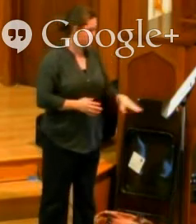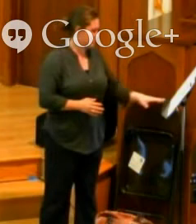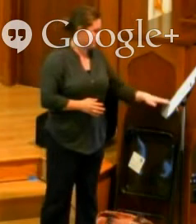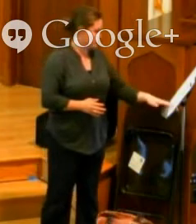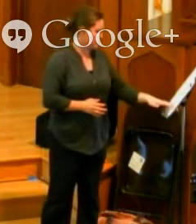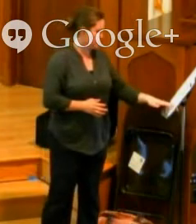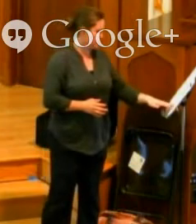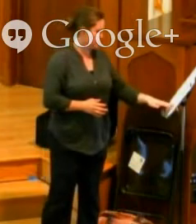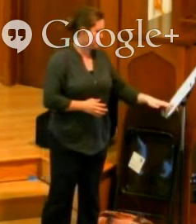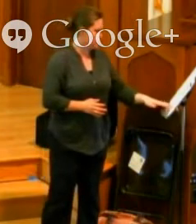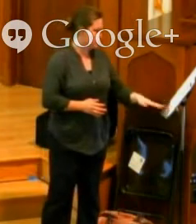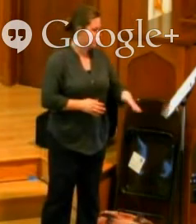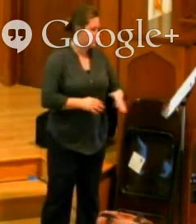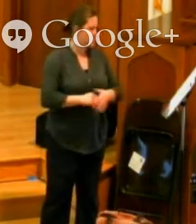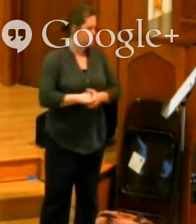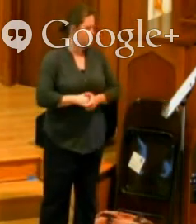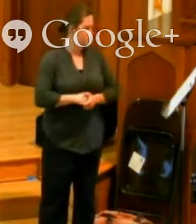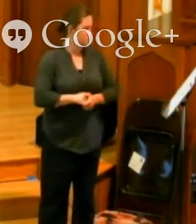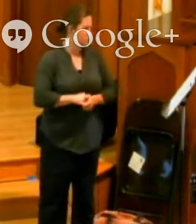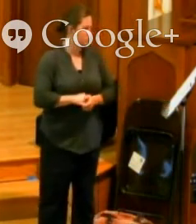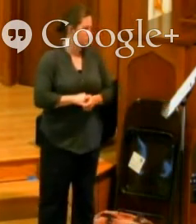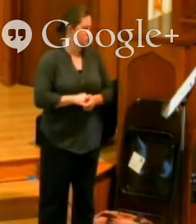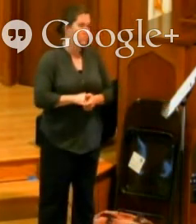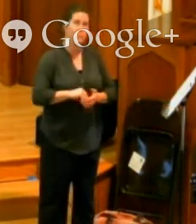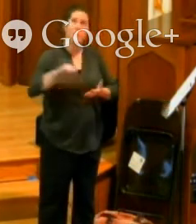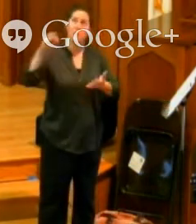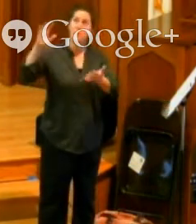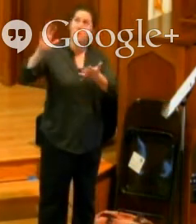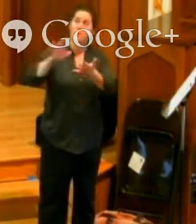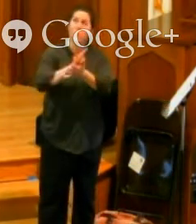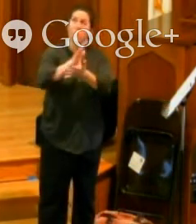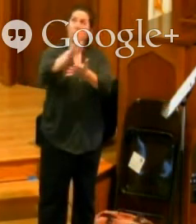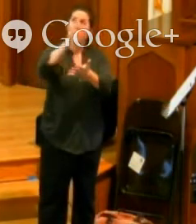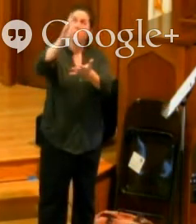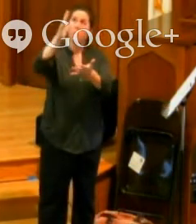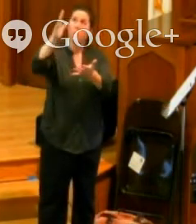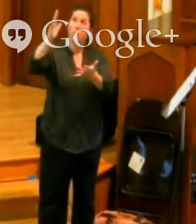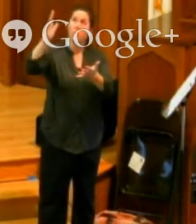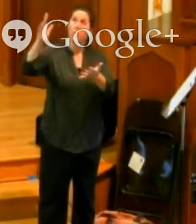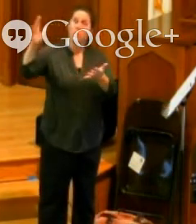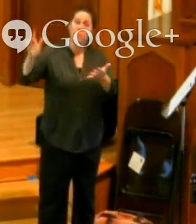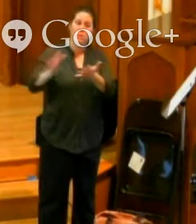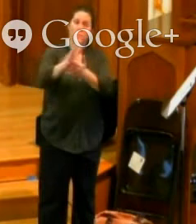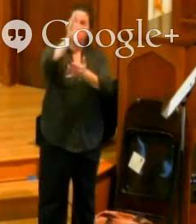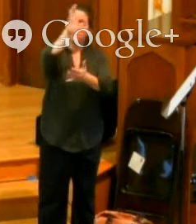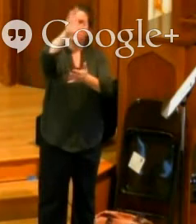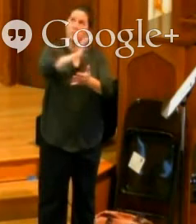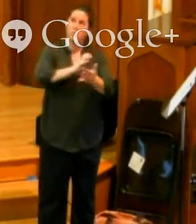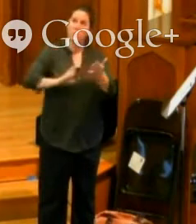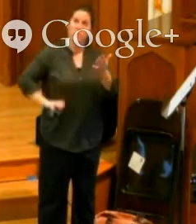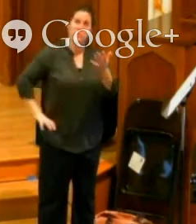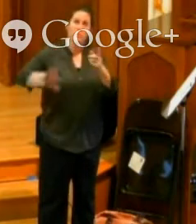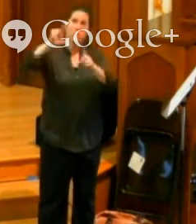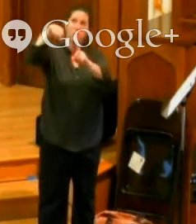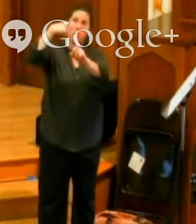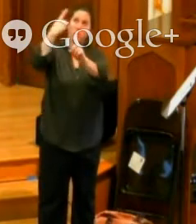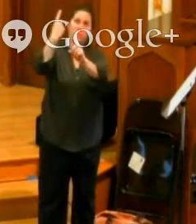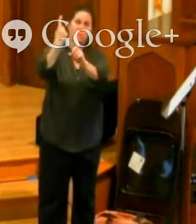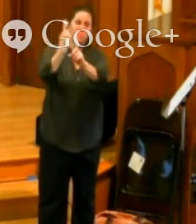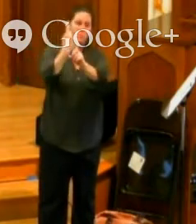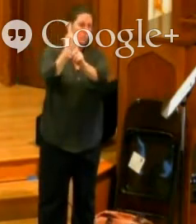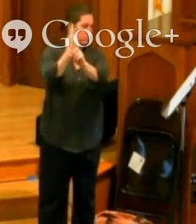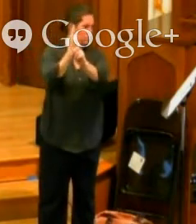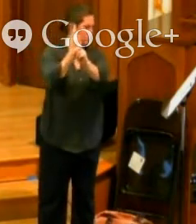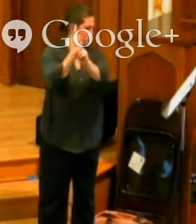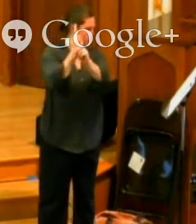alone. In Christ alone will I glory, for only by his grace I am